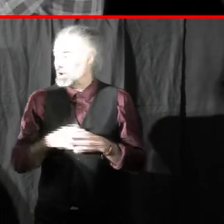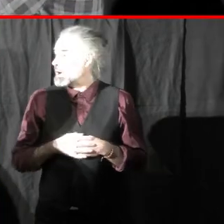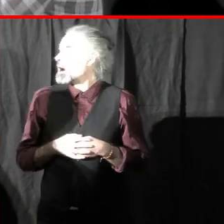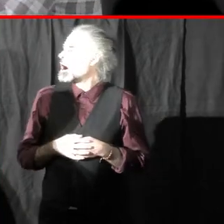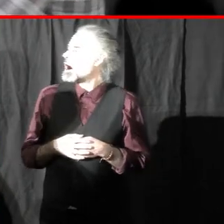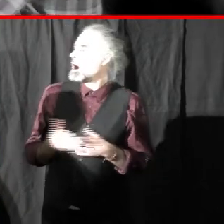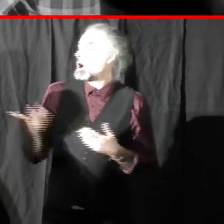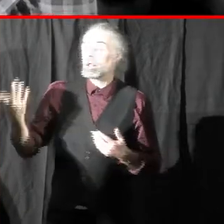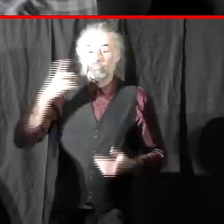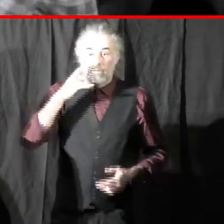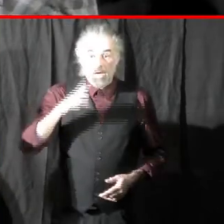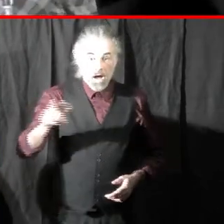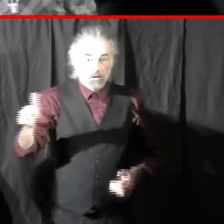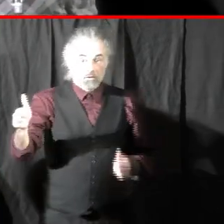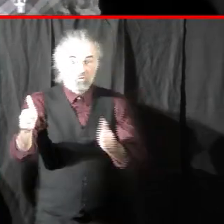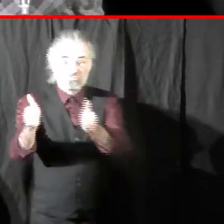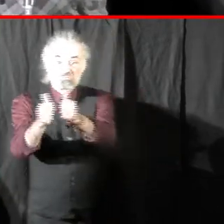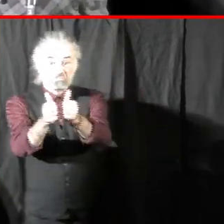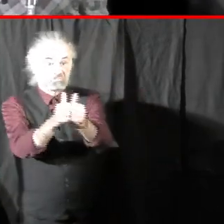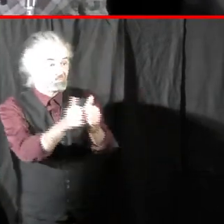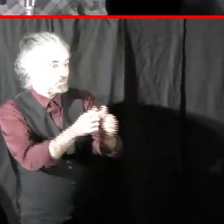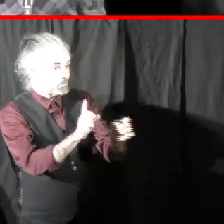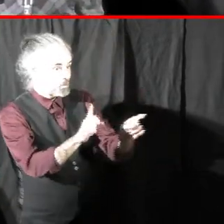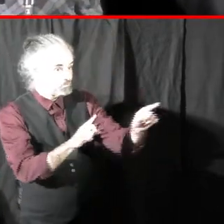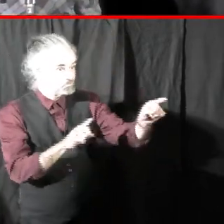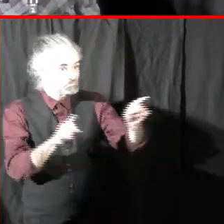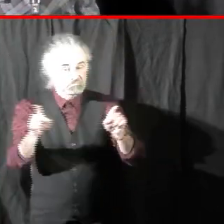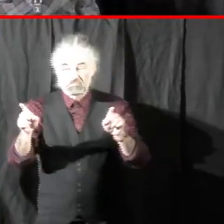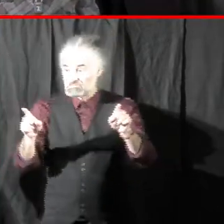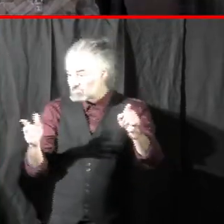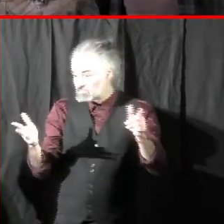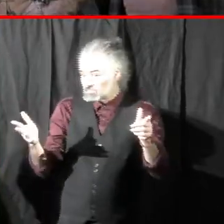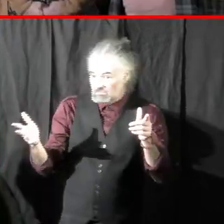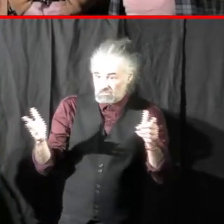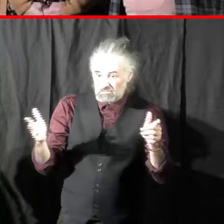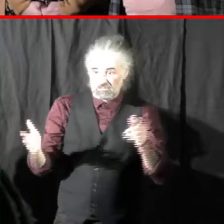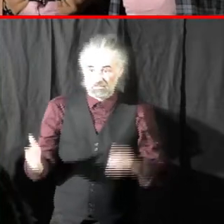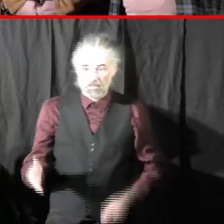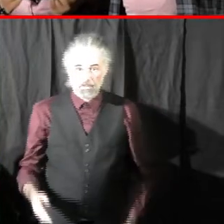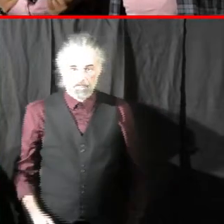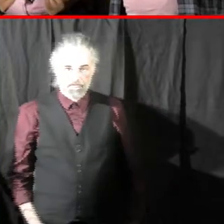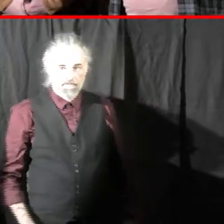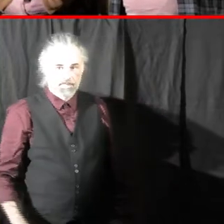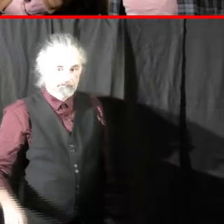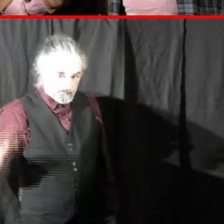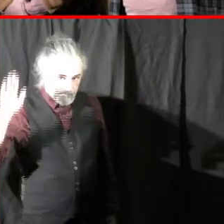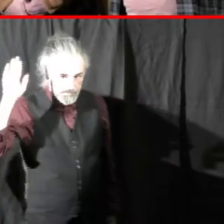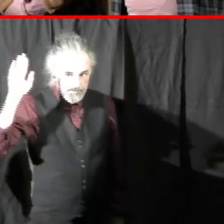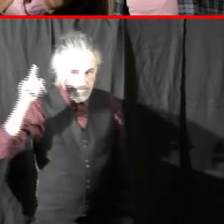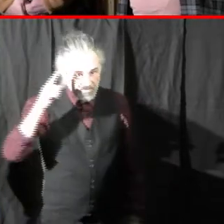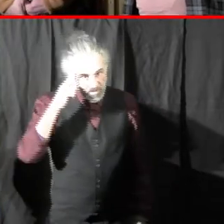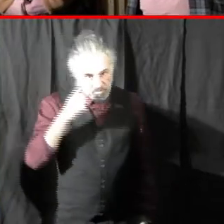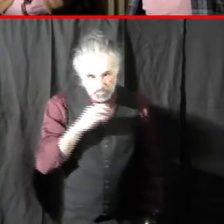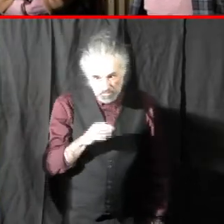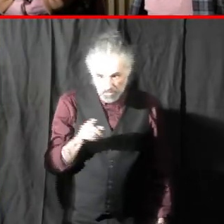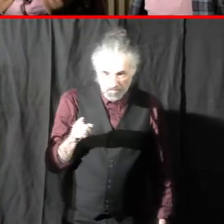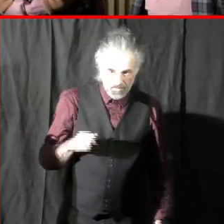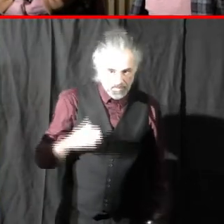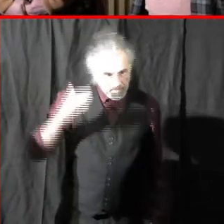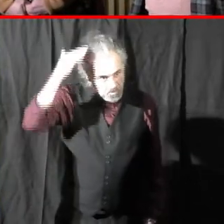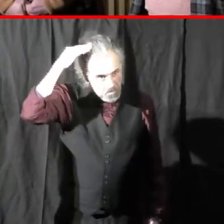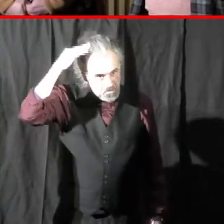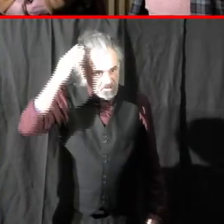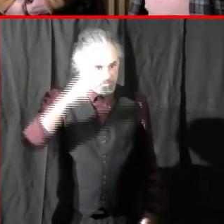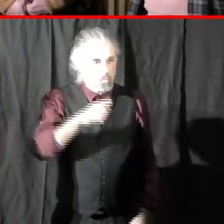Let's find out. What do we agree? Do we think it's out of character for, is it out of, hands on heads if you think it's out of character for Stefan to come in so calmly